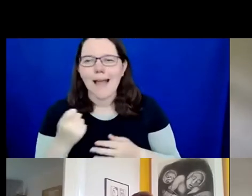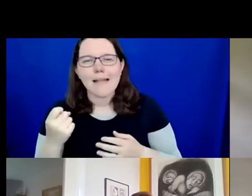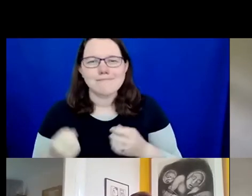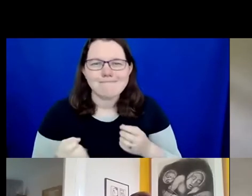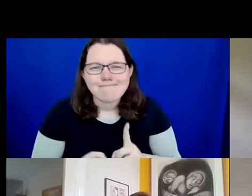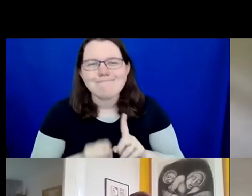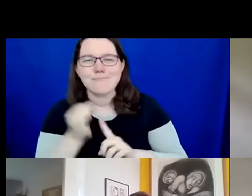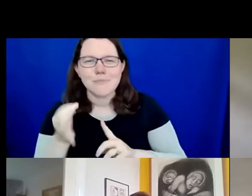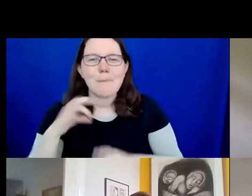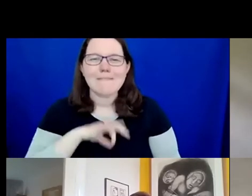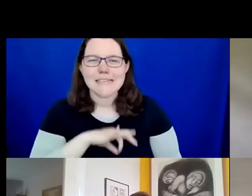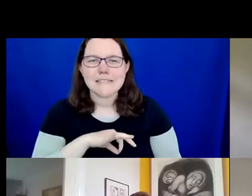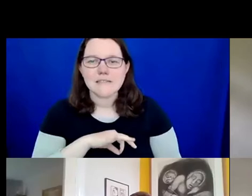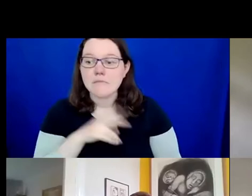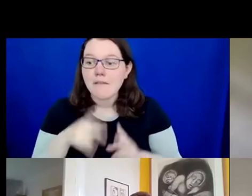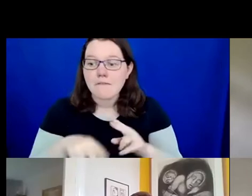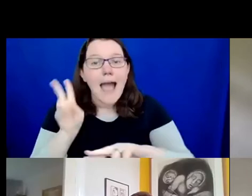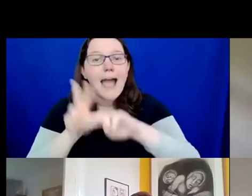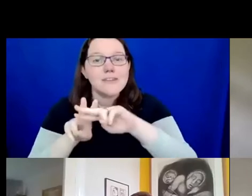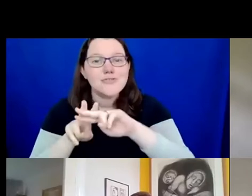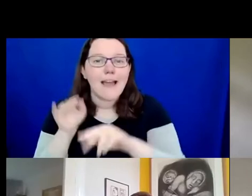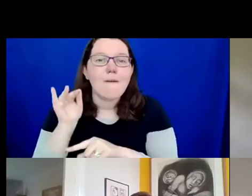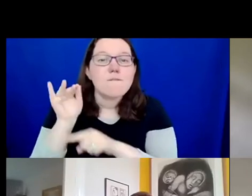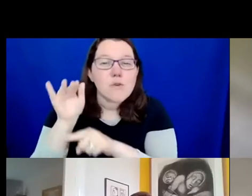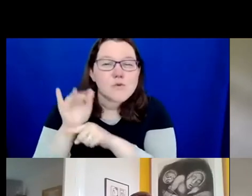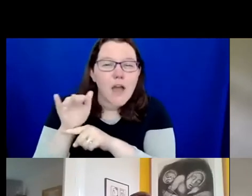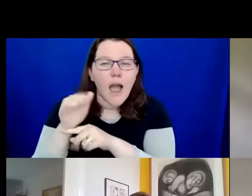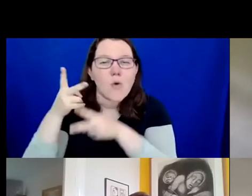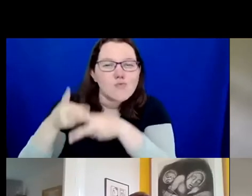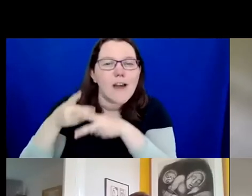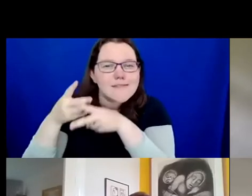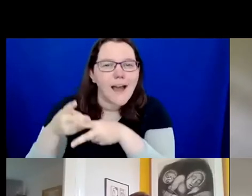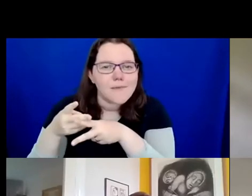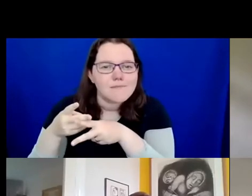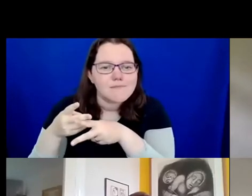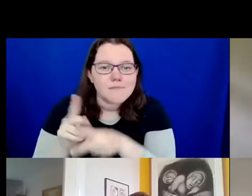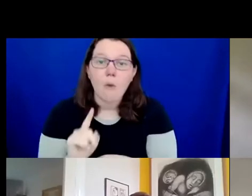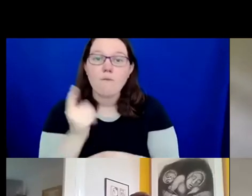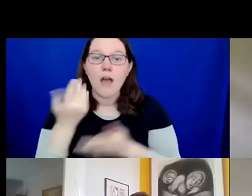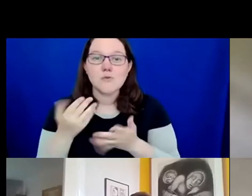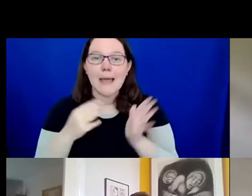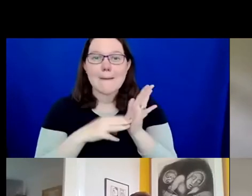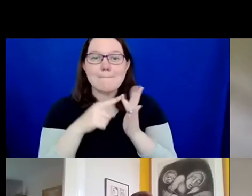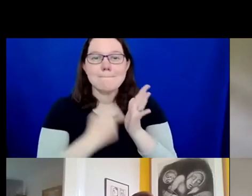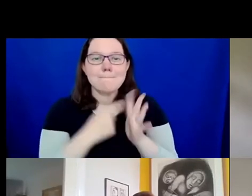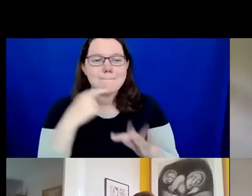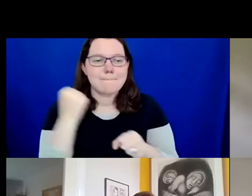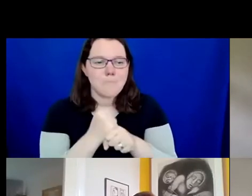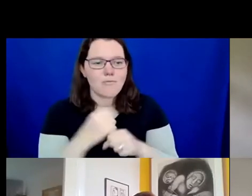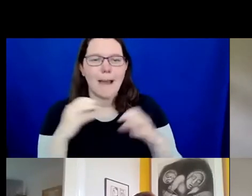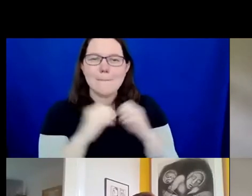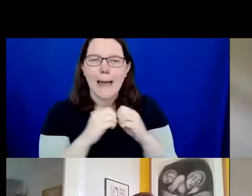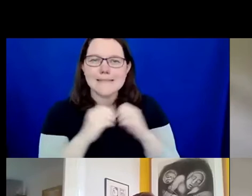use the hashtag Future Curators. So to start us off today, we have Morag Ballantyne. Over to you,